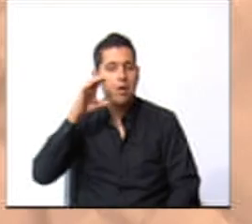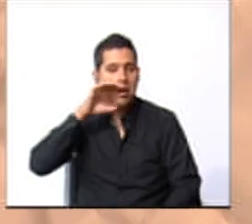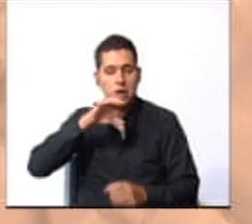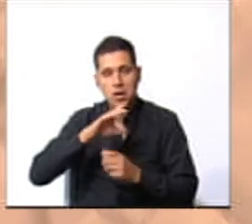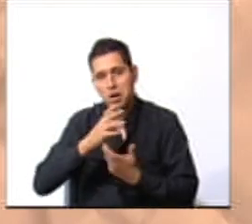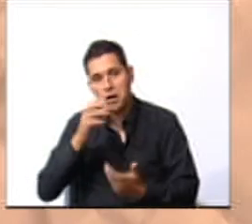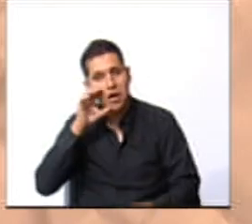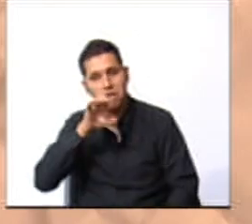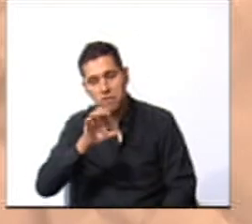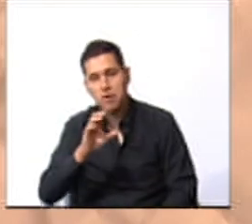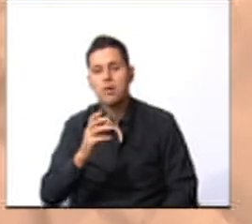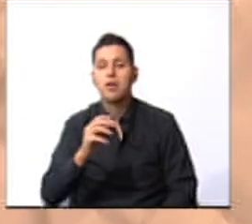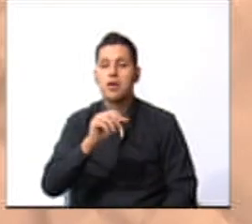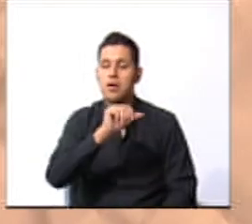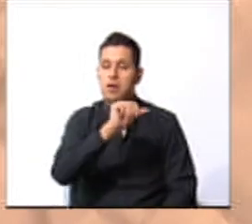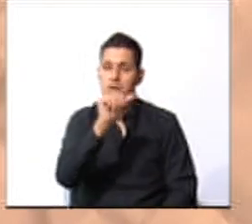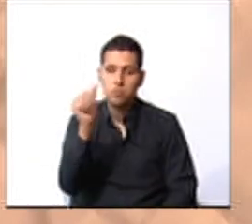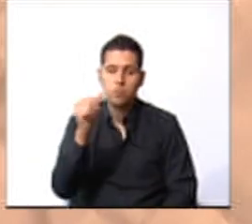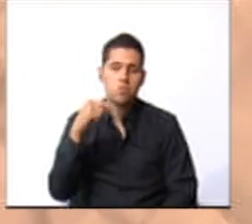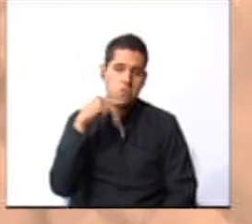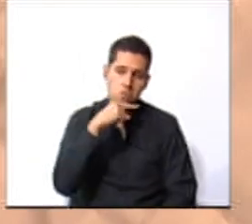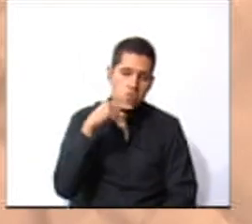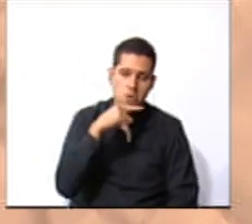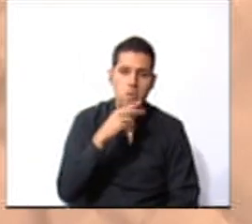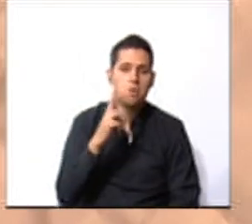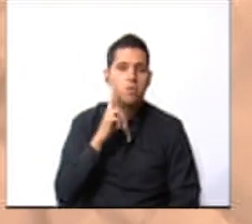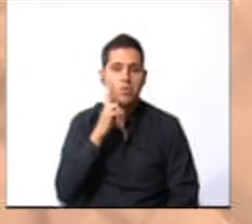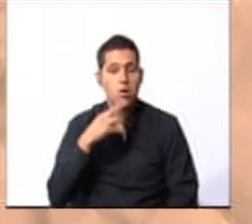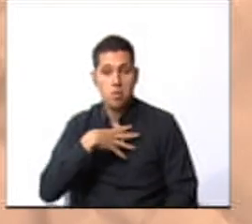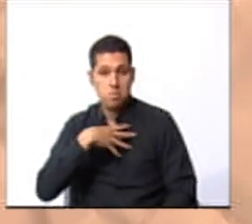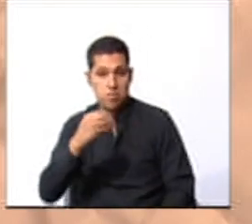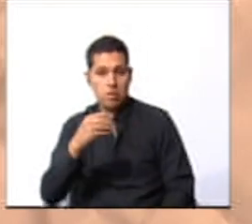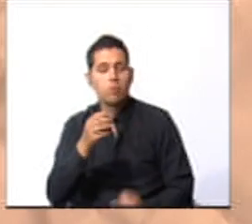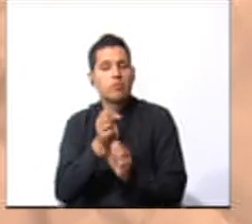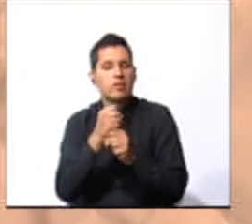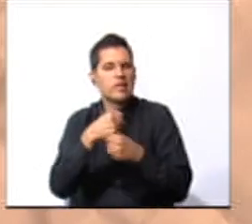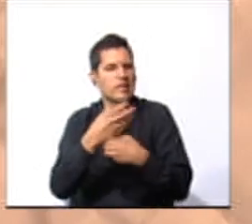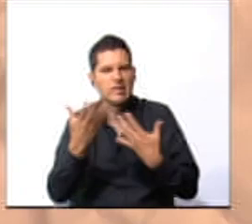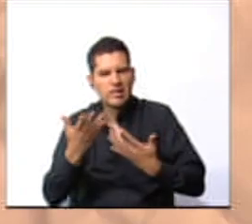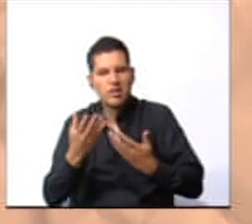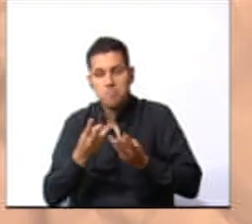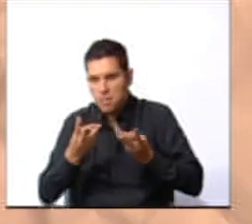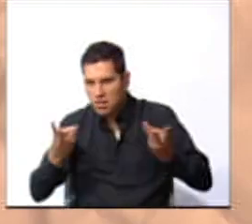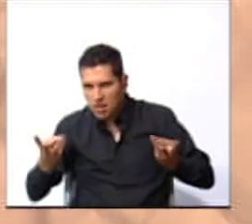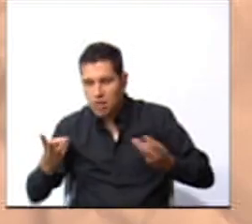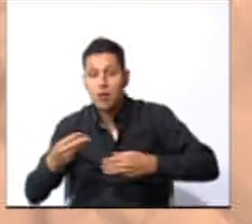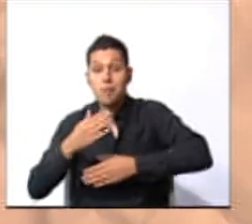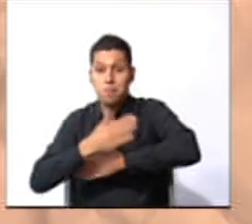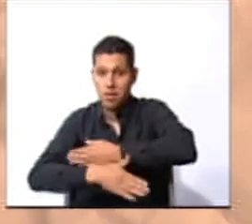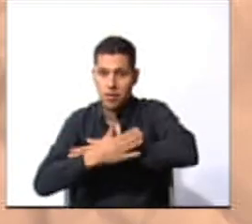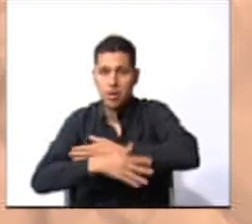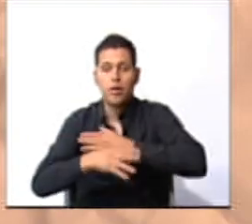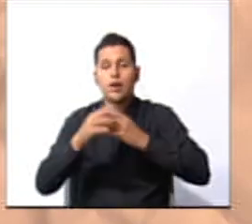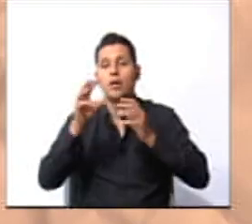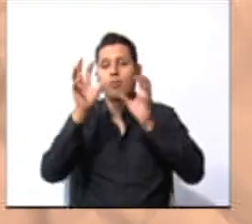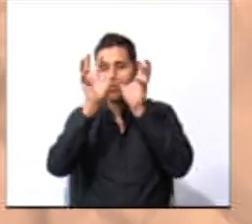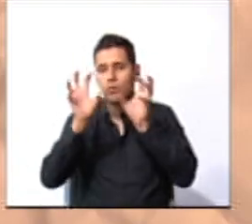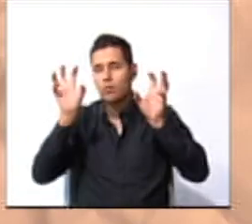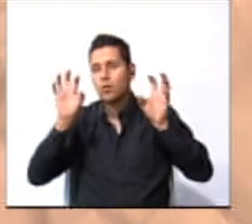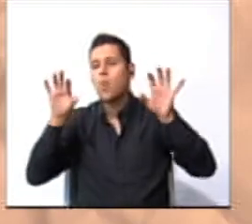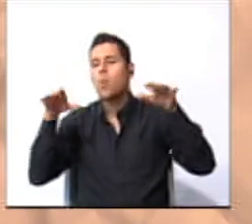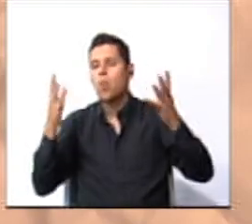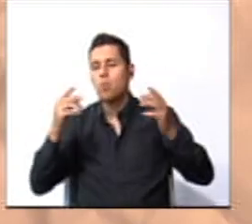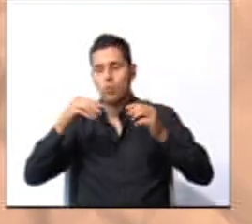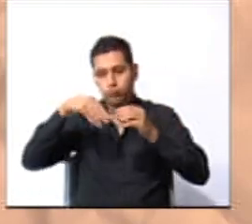black. It's made of wood. It has decoration. It can big